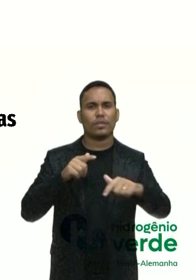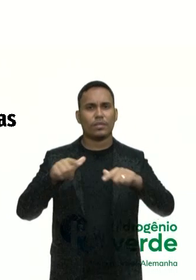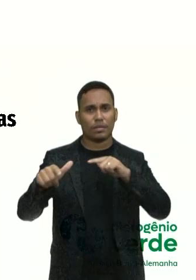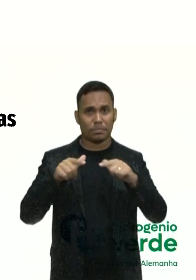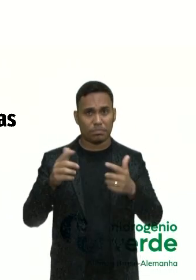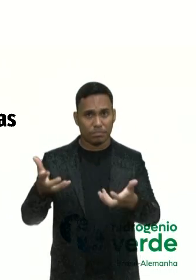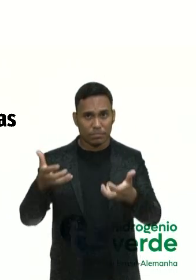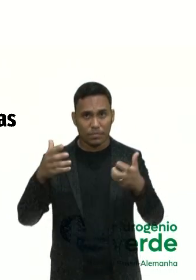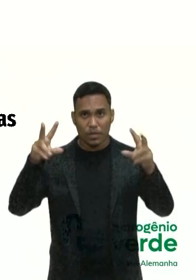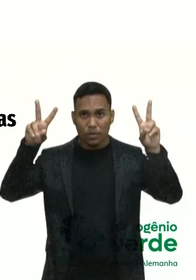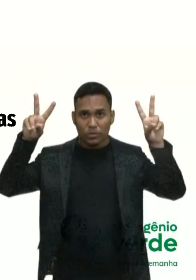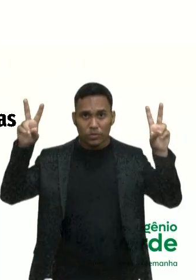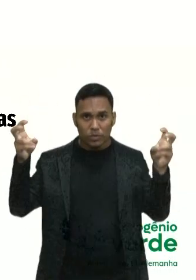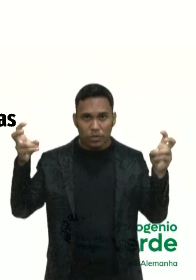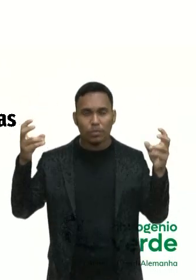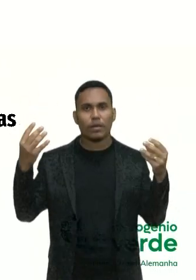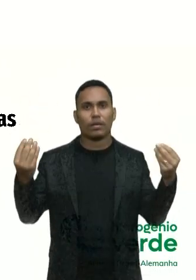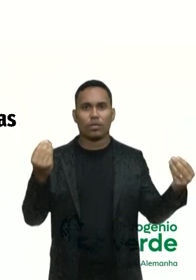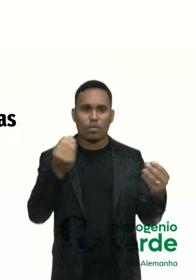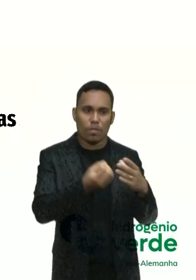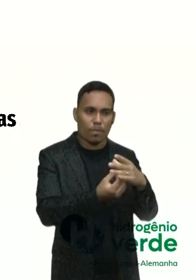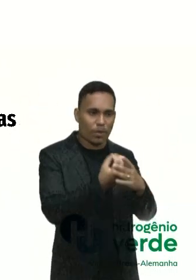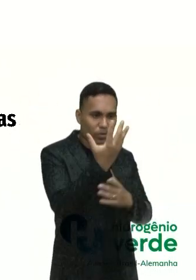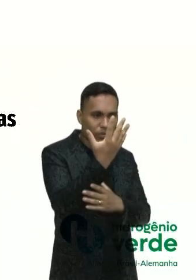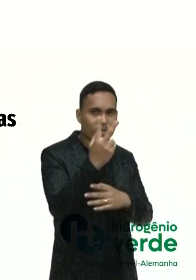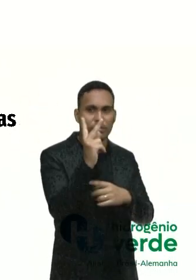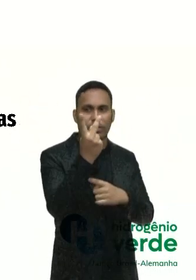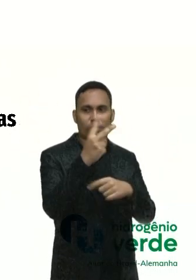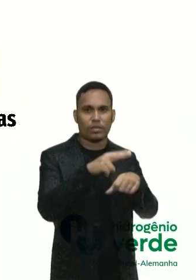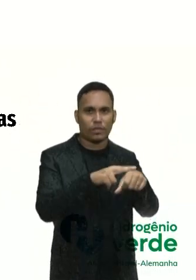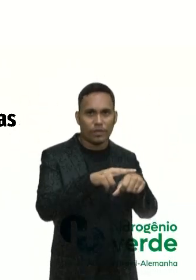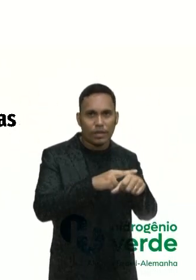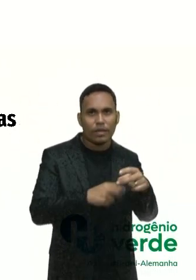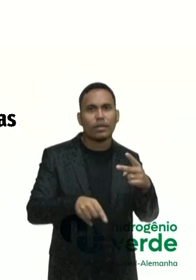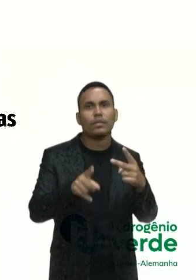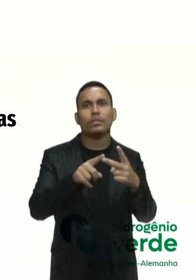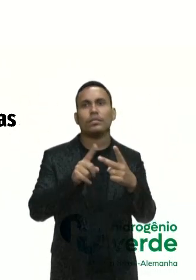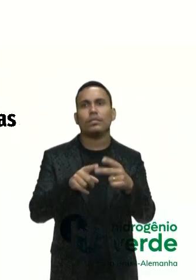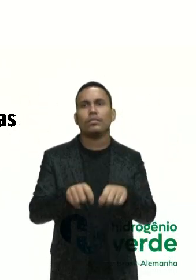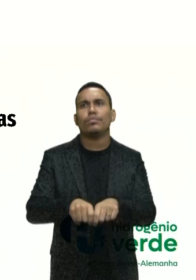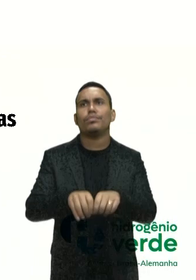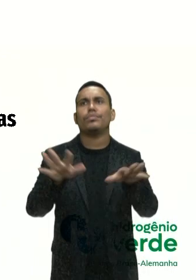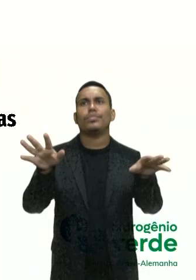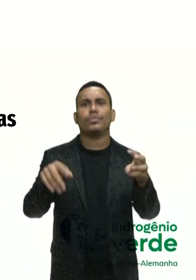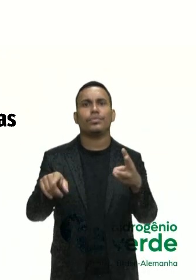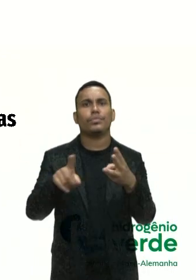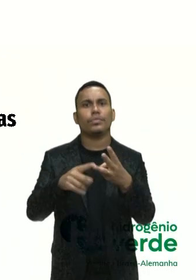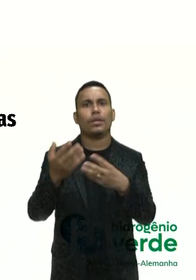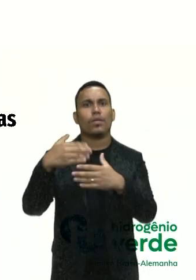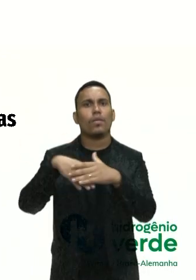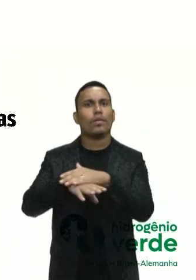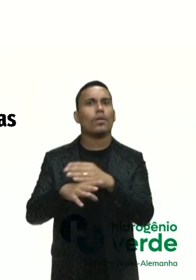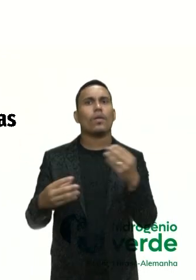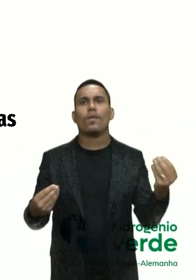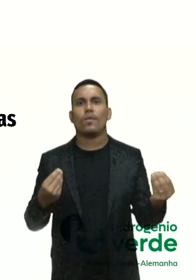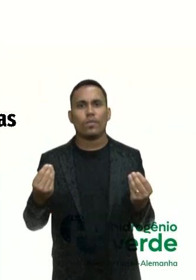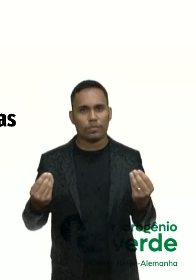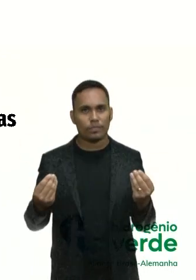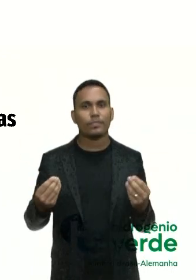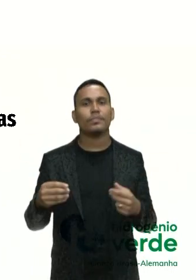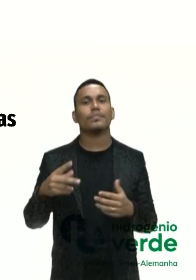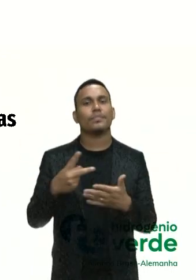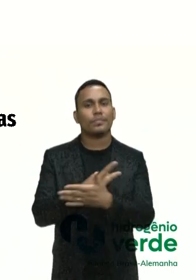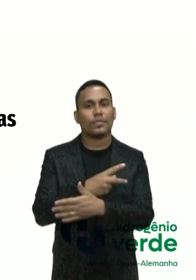us about production and distribution, fiquem à vontade. Então, a gente recebeu